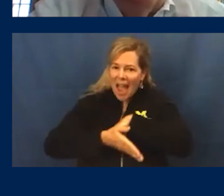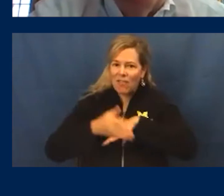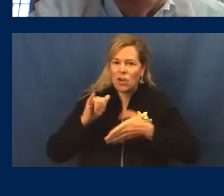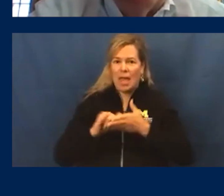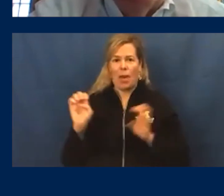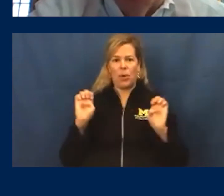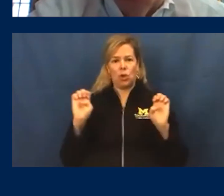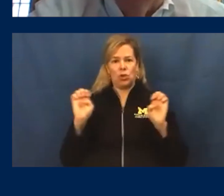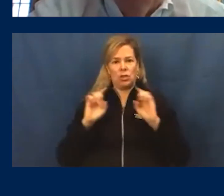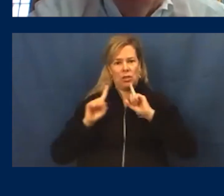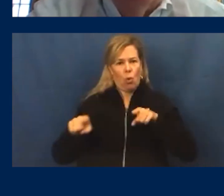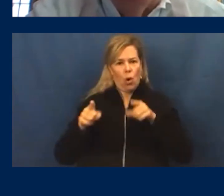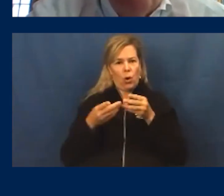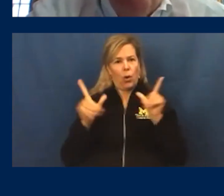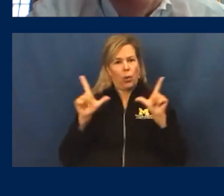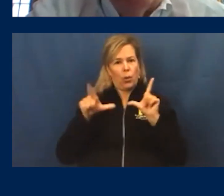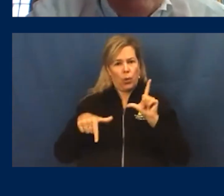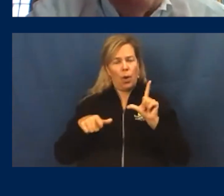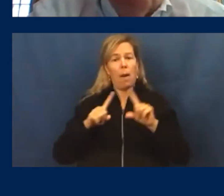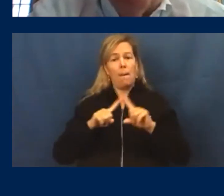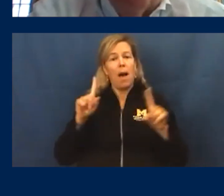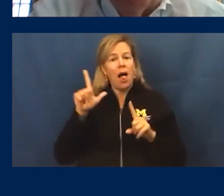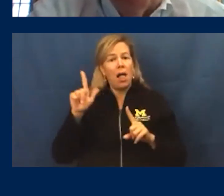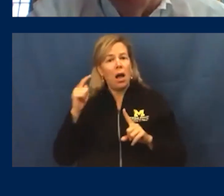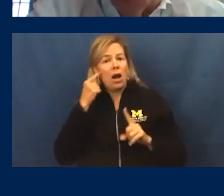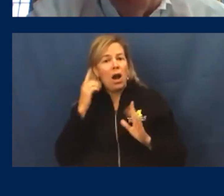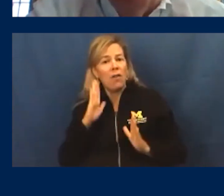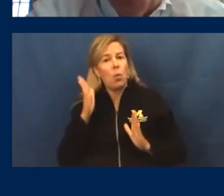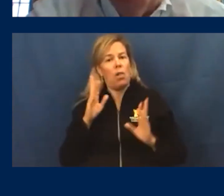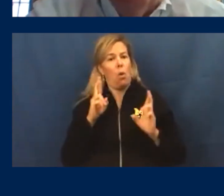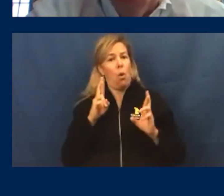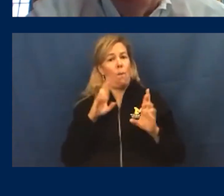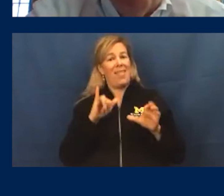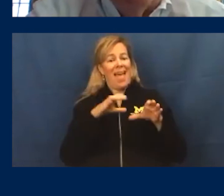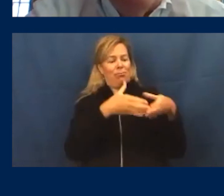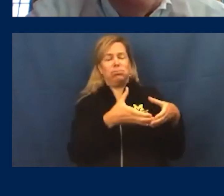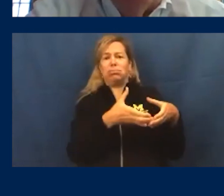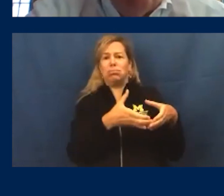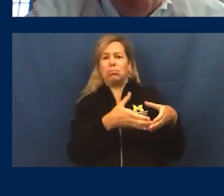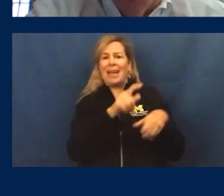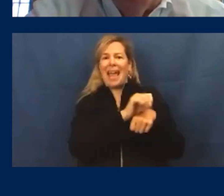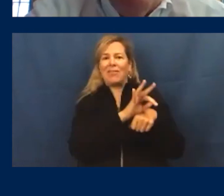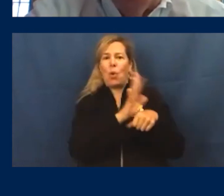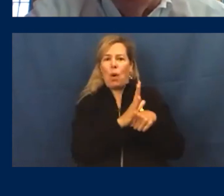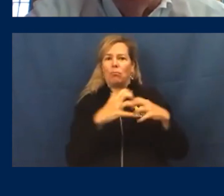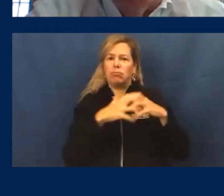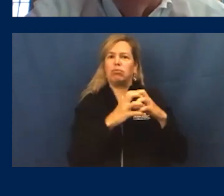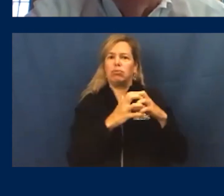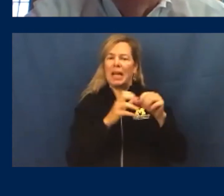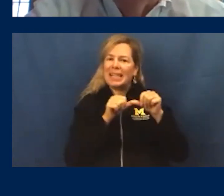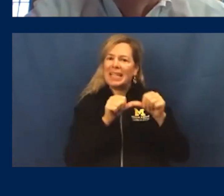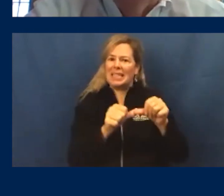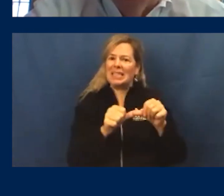Governor Gilchrist has made it clear that they're hoping the task force will serve as a springboard to a more sustained and longer term effort in the